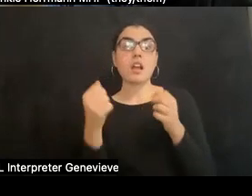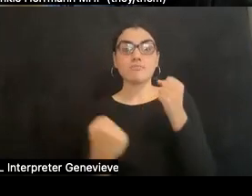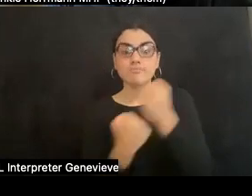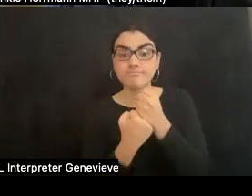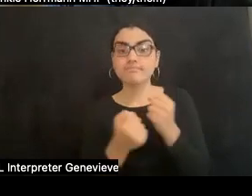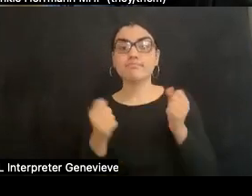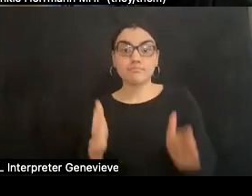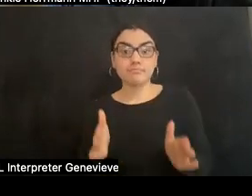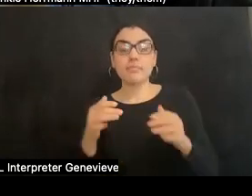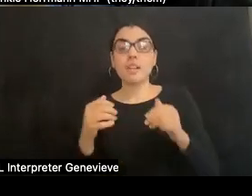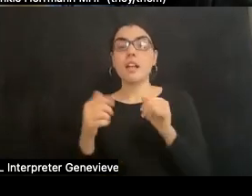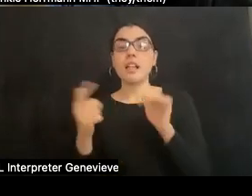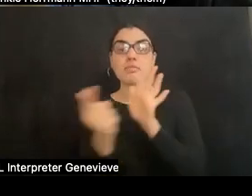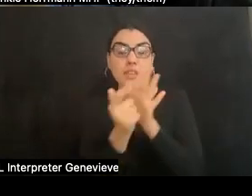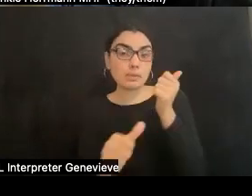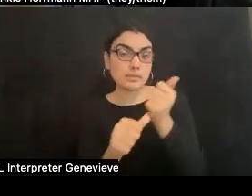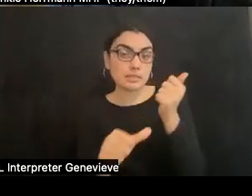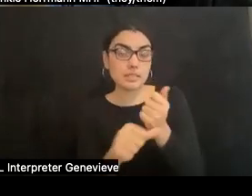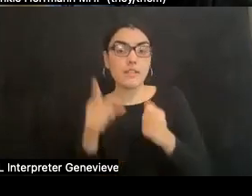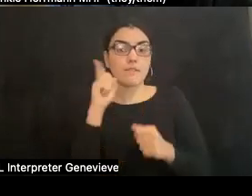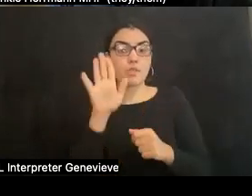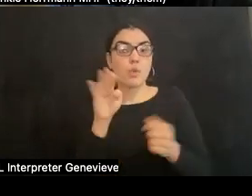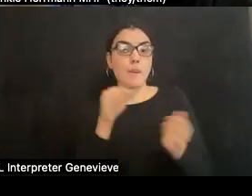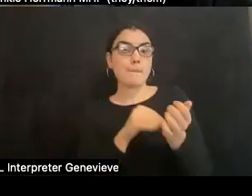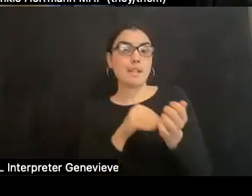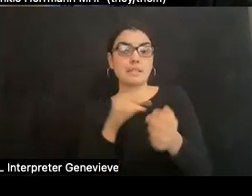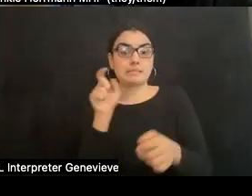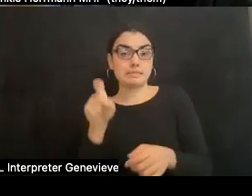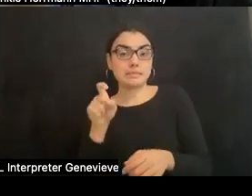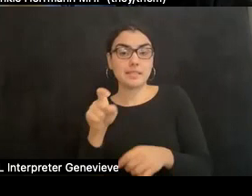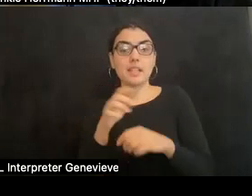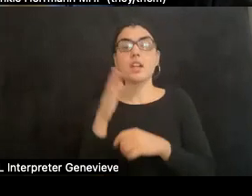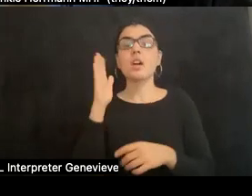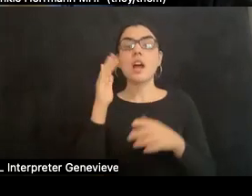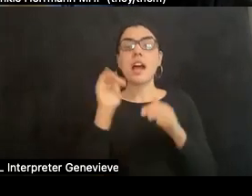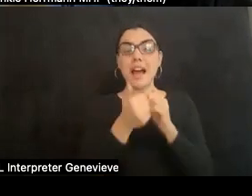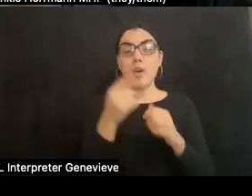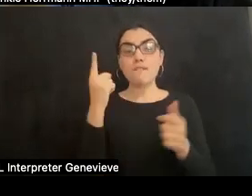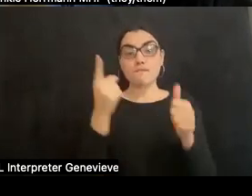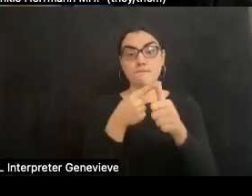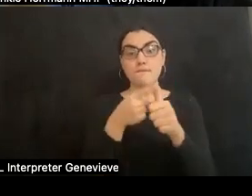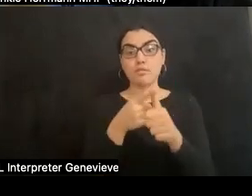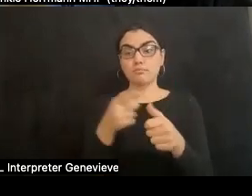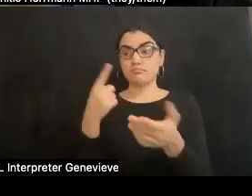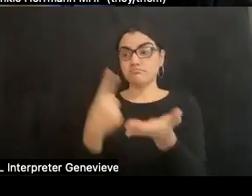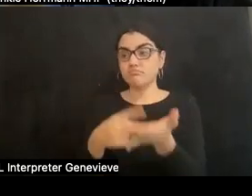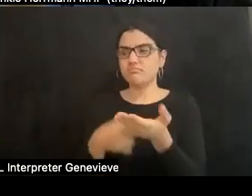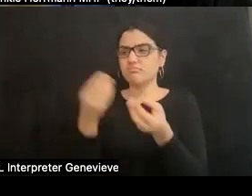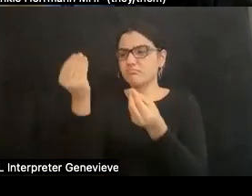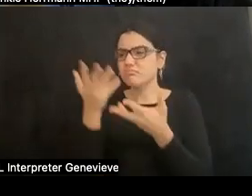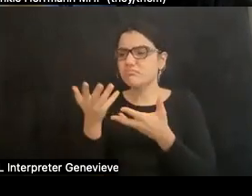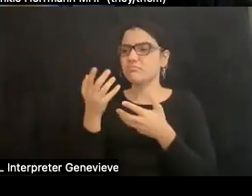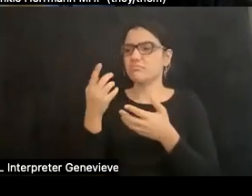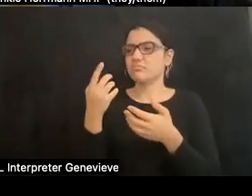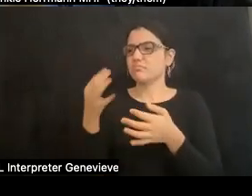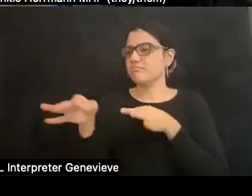Medicaid related needs. The way that it works is we'll have a discussion with you. ask you to give a little bit of a detail about what's going